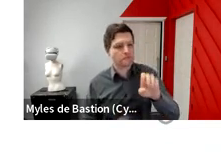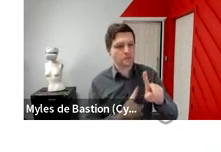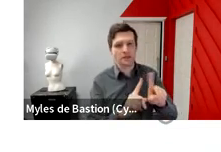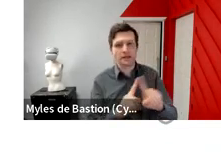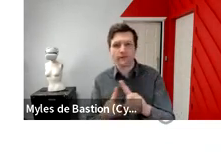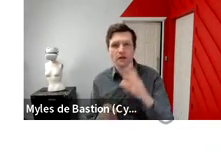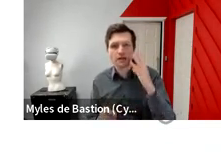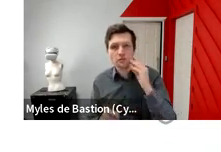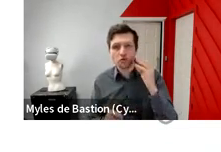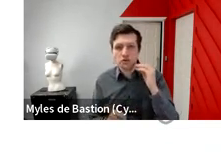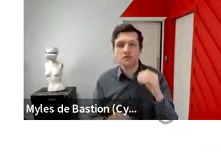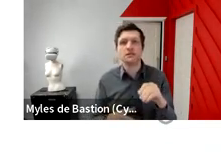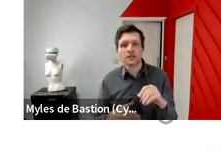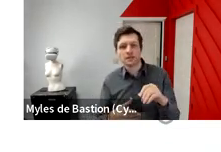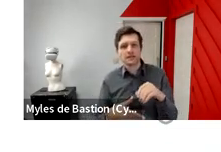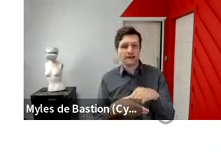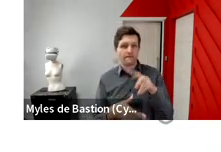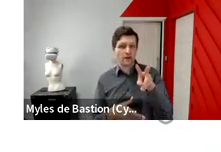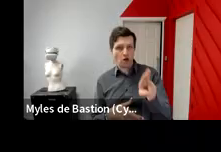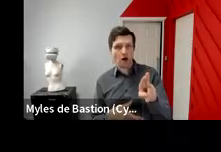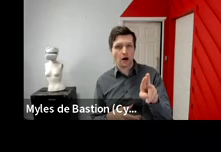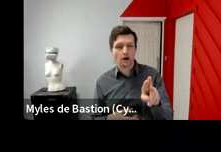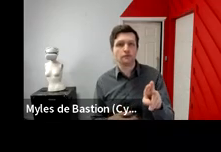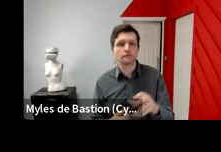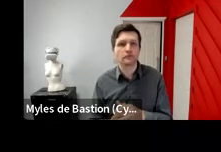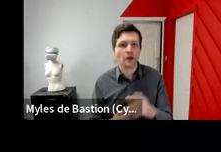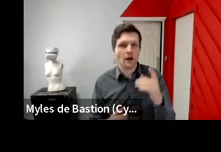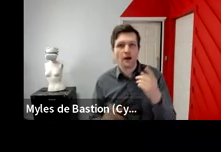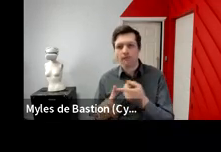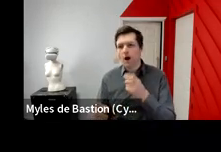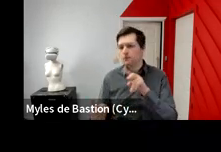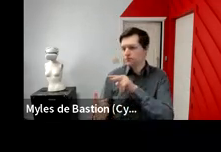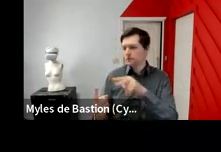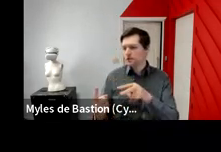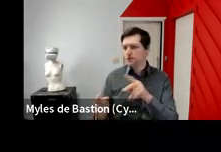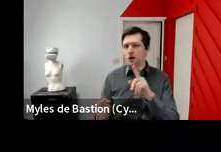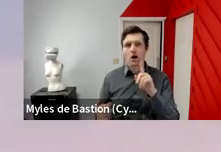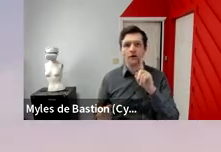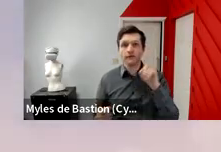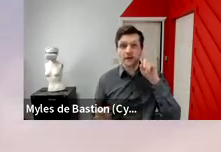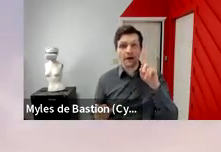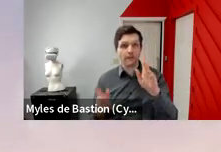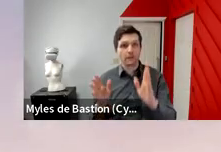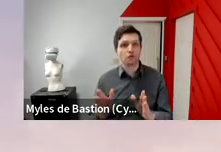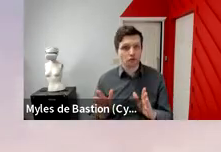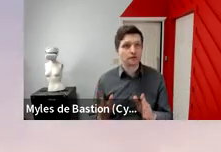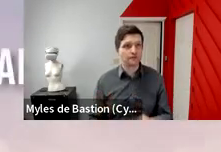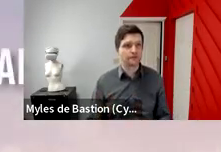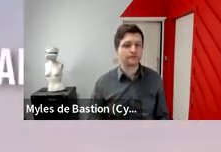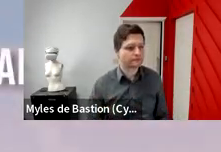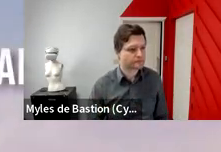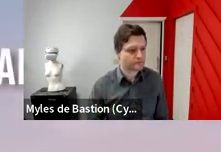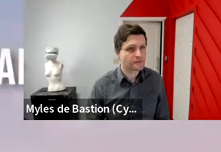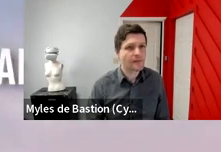I've developed a prototype with different experiences in VR from the perspective of a